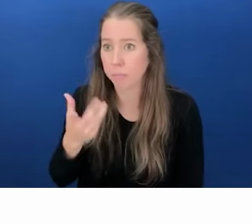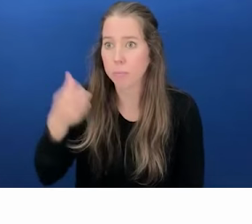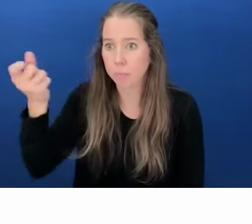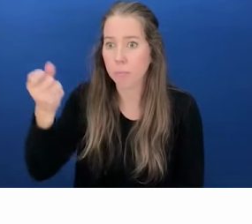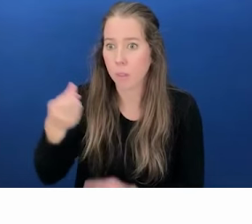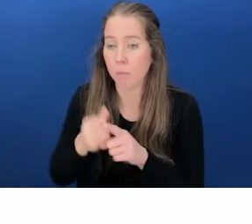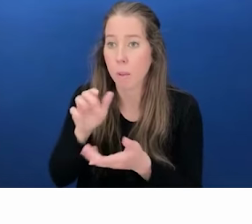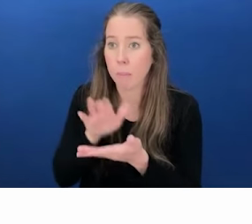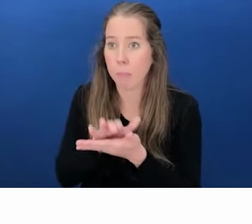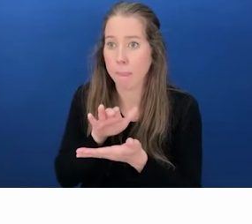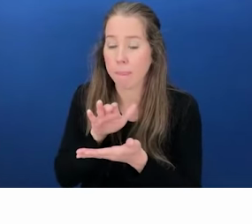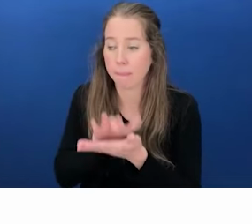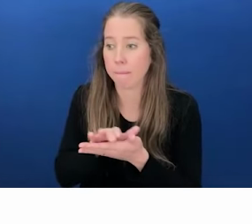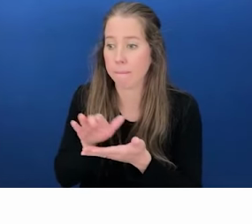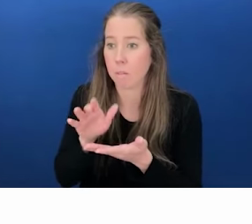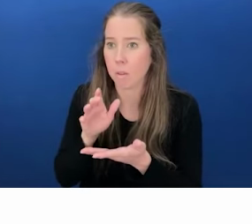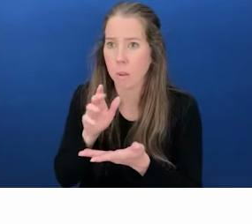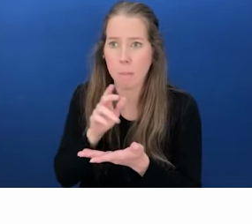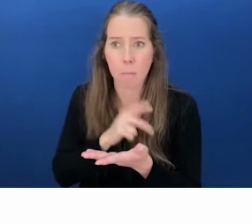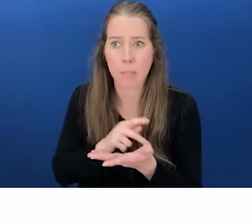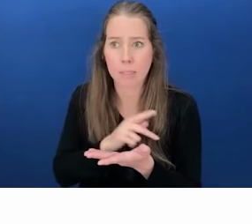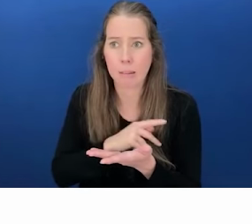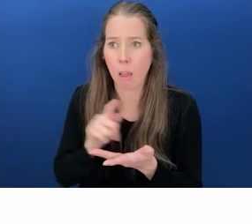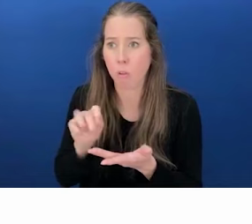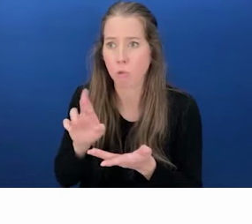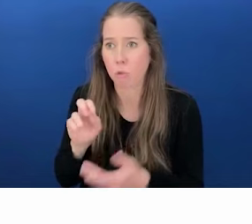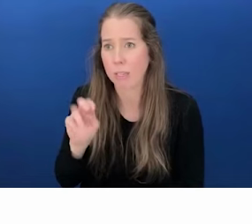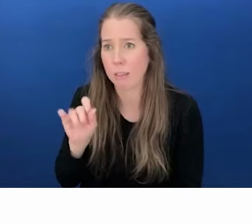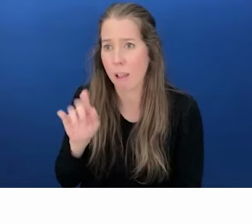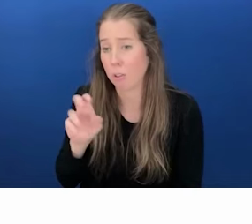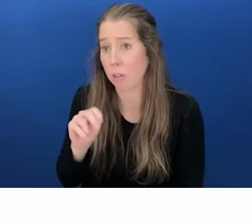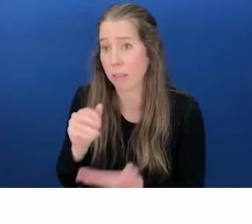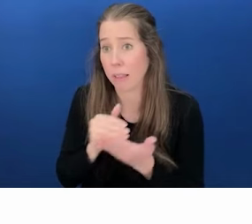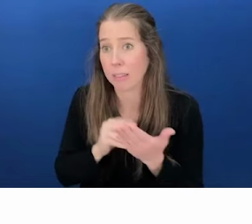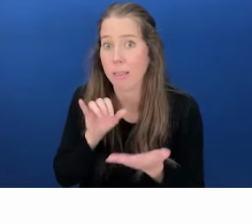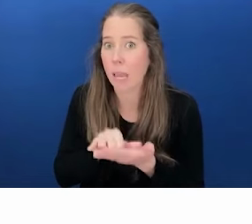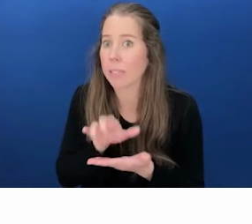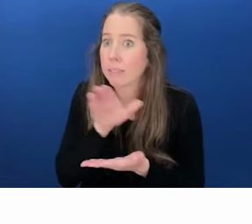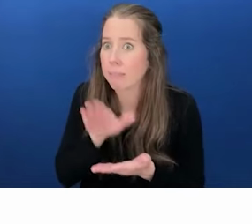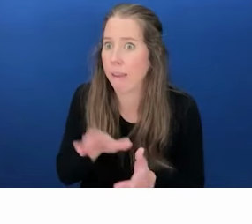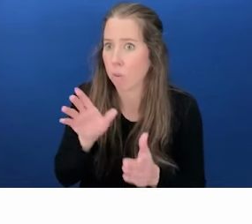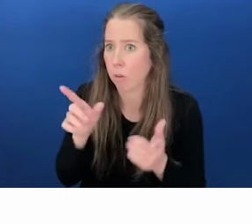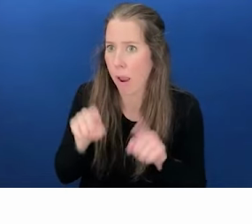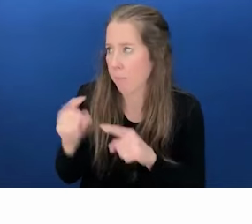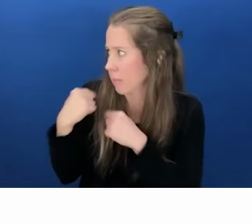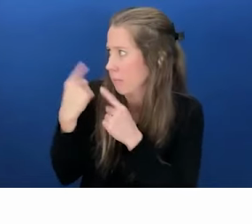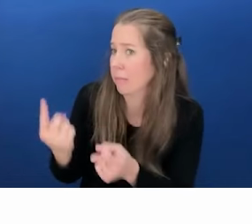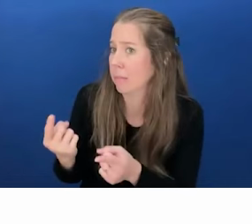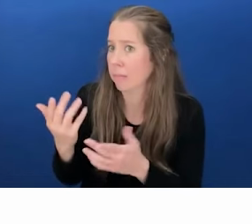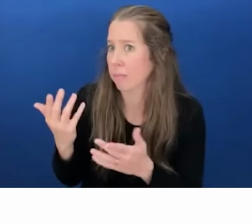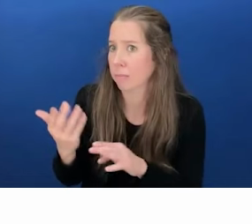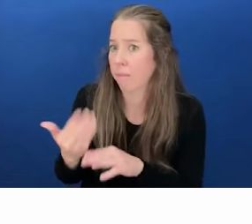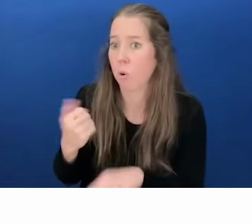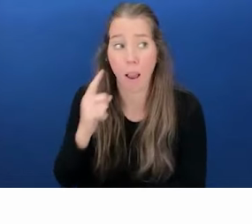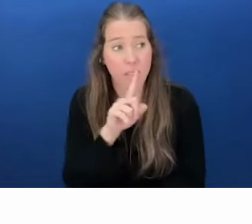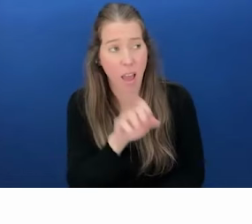of the academic personnel transaction list. Nice. Nice. That Yeah. never happened before, as far as I can tell. And I've asked people who have been here for